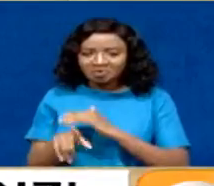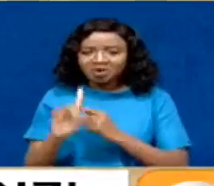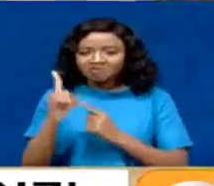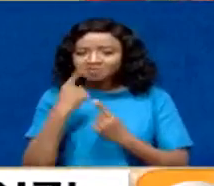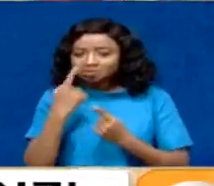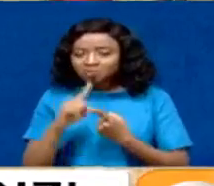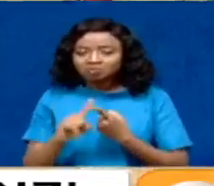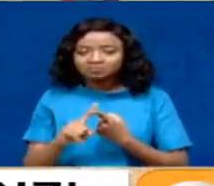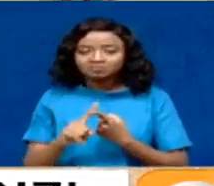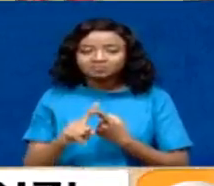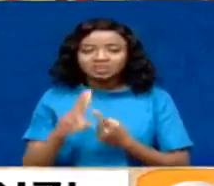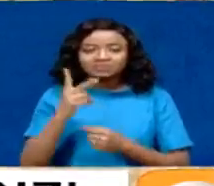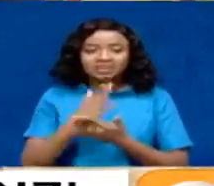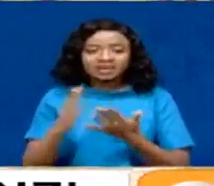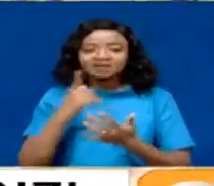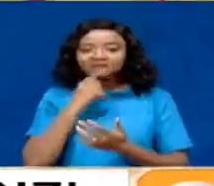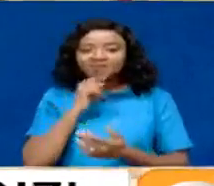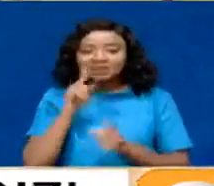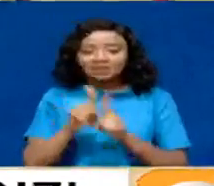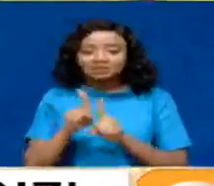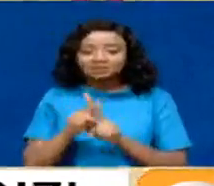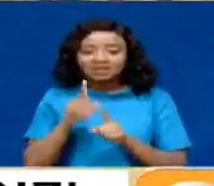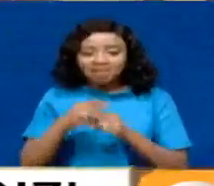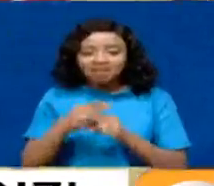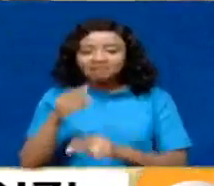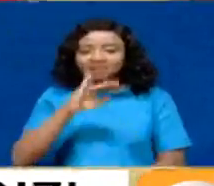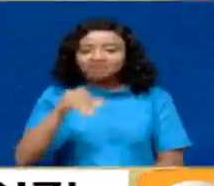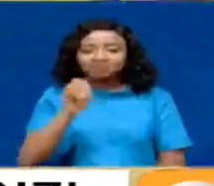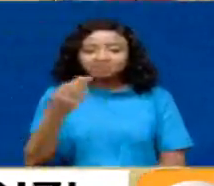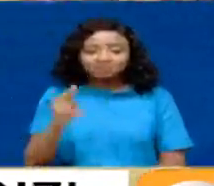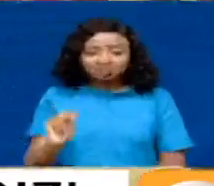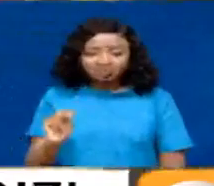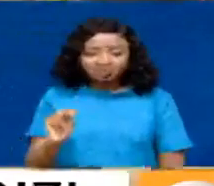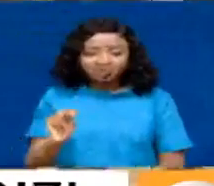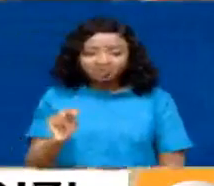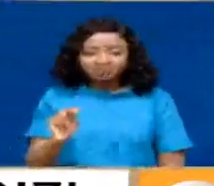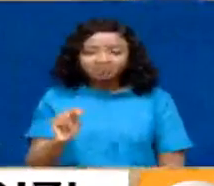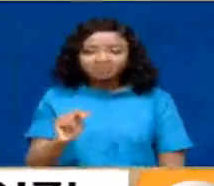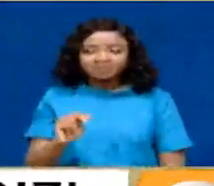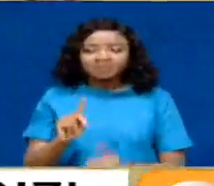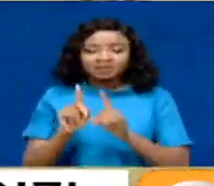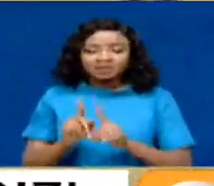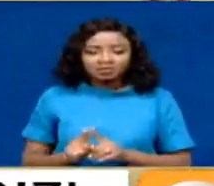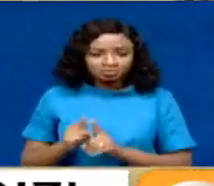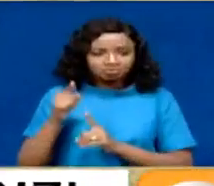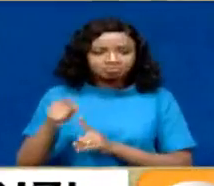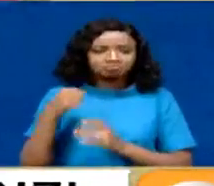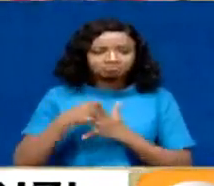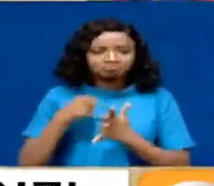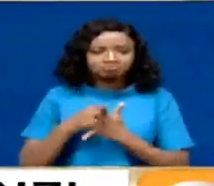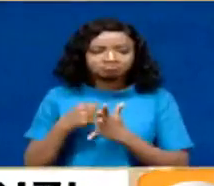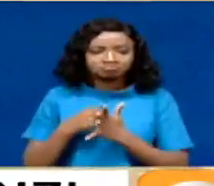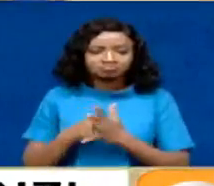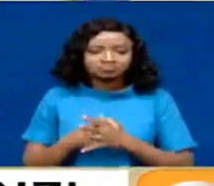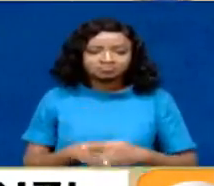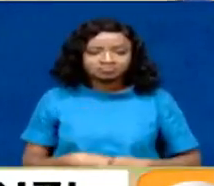first scored by second-half substitute John Njoroge, who fired home a powerful shot. Njoroge proved to be the tormentor-in-chief